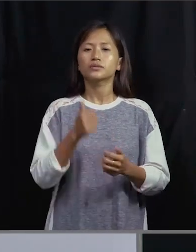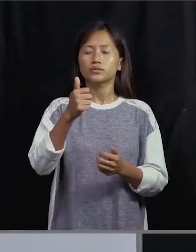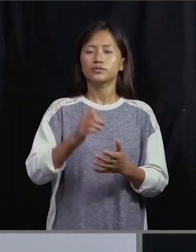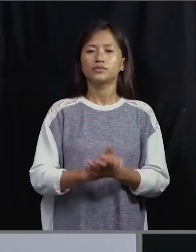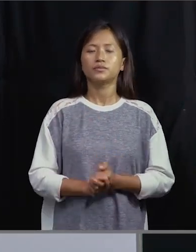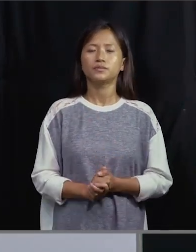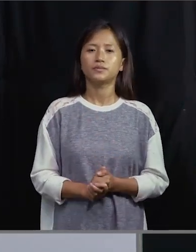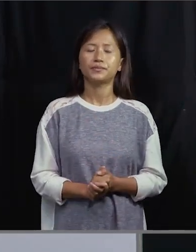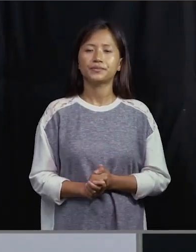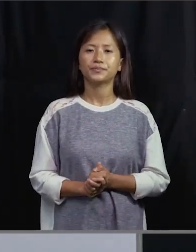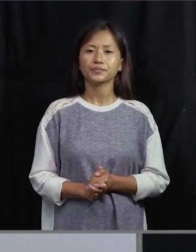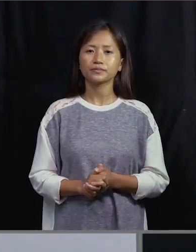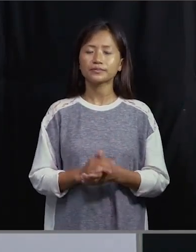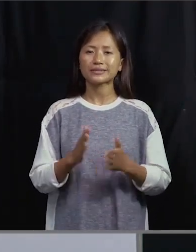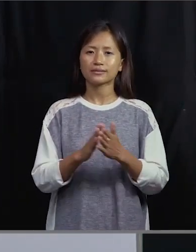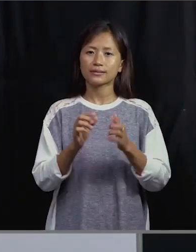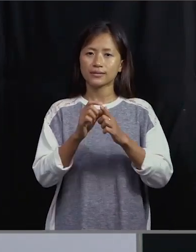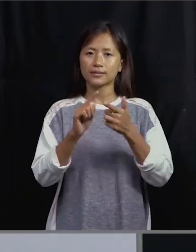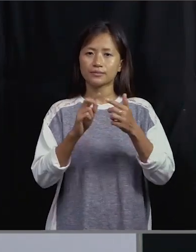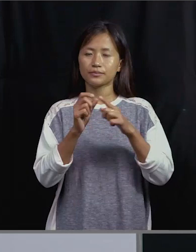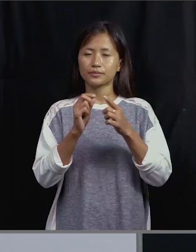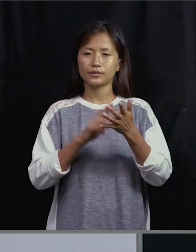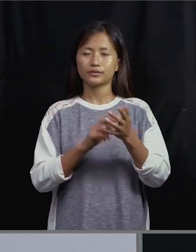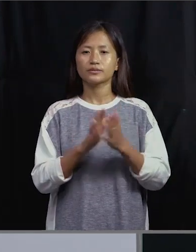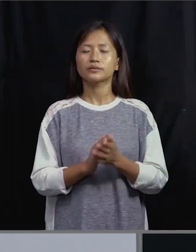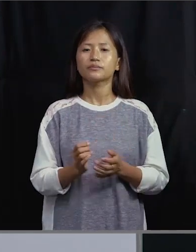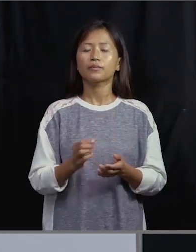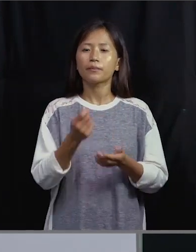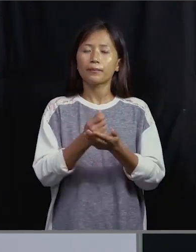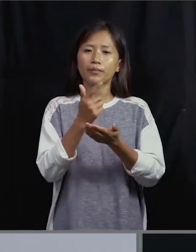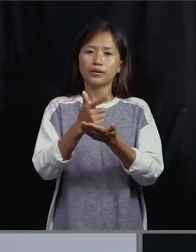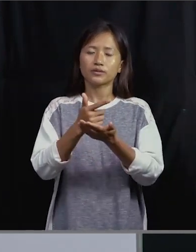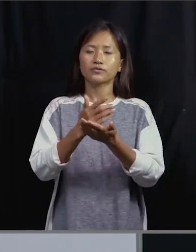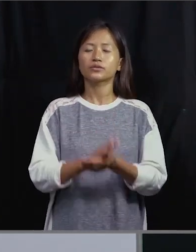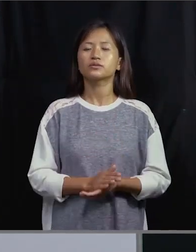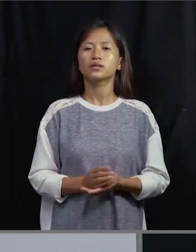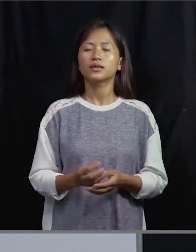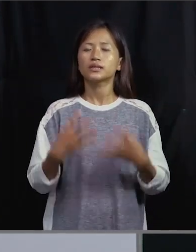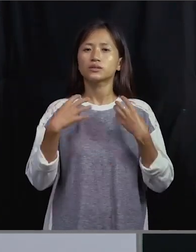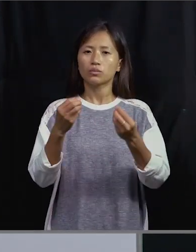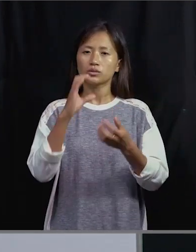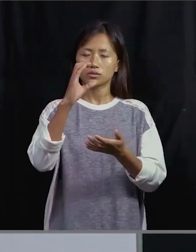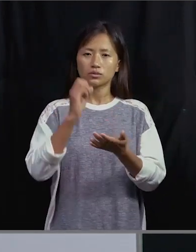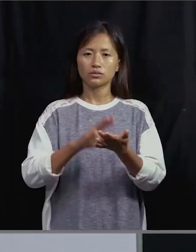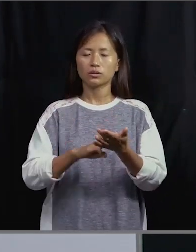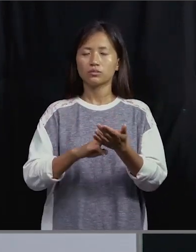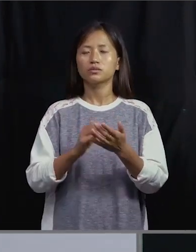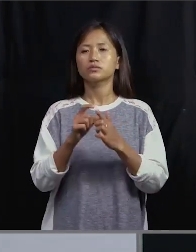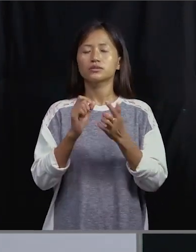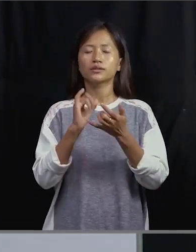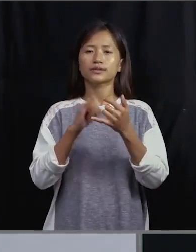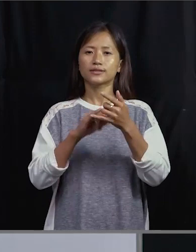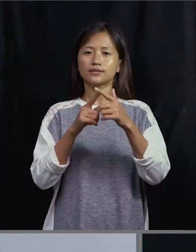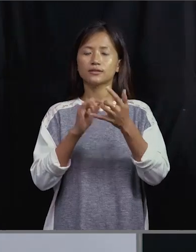not. So depending on the price of the commodity, the demand for the commodity of an individual